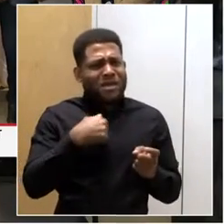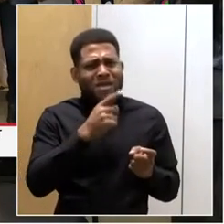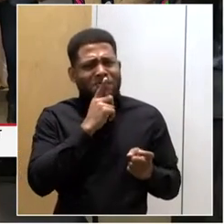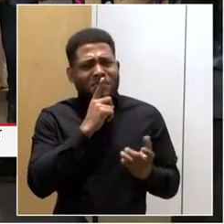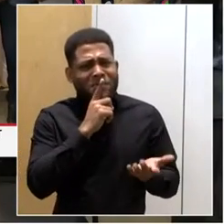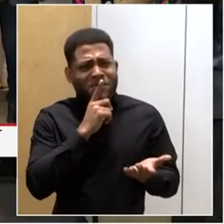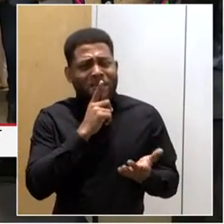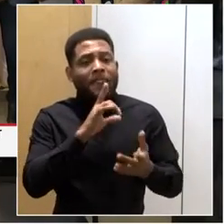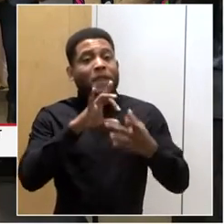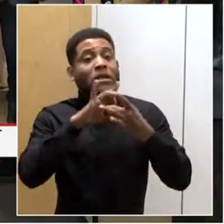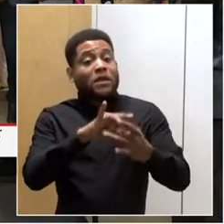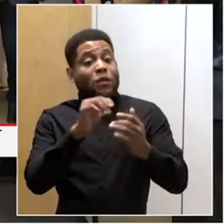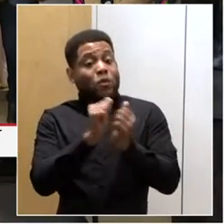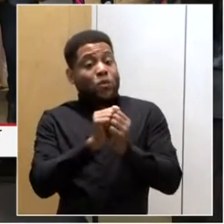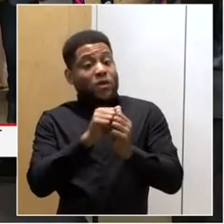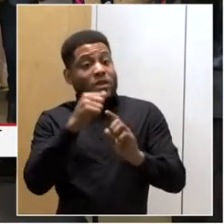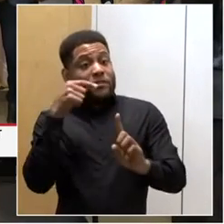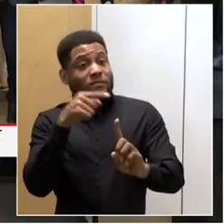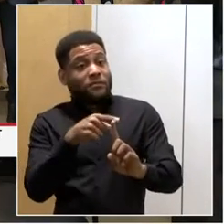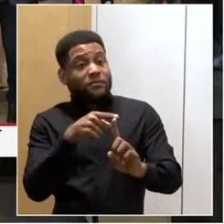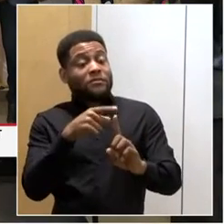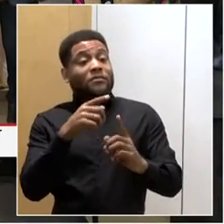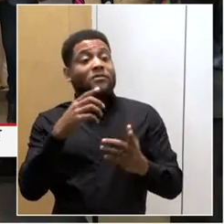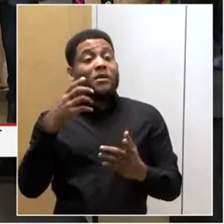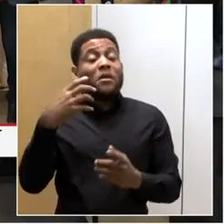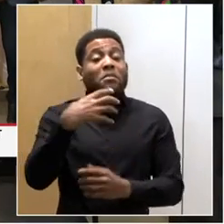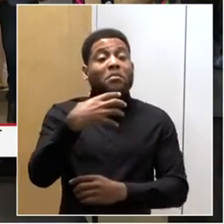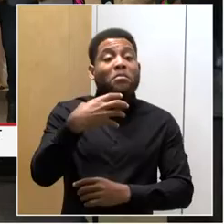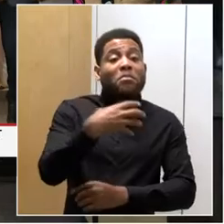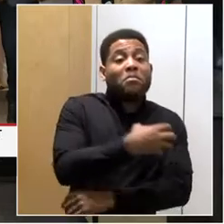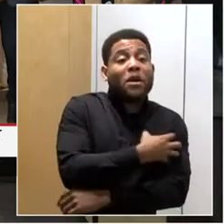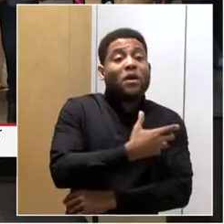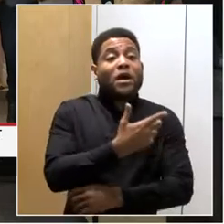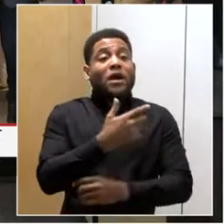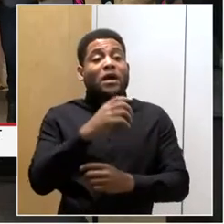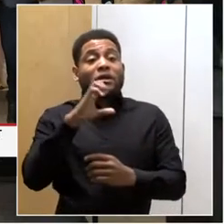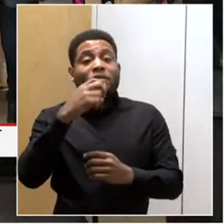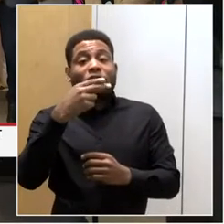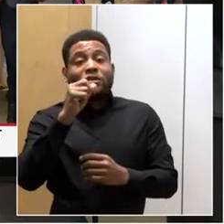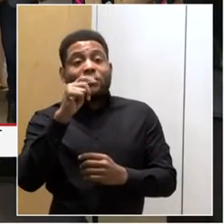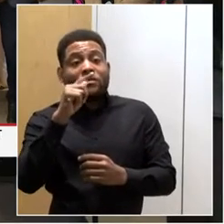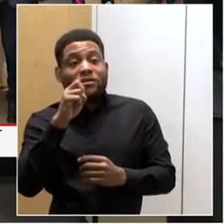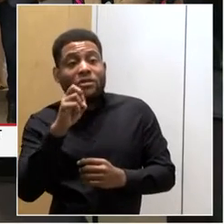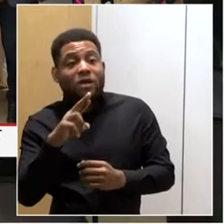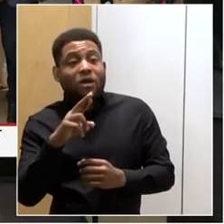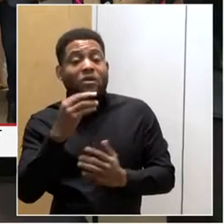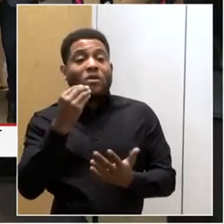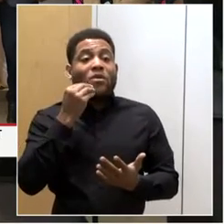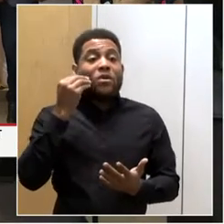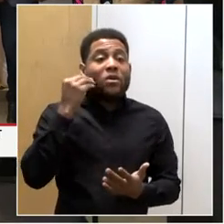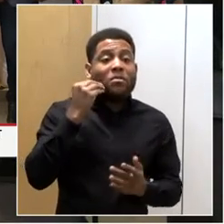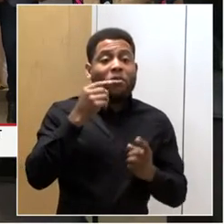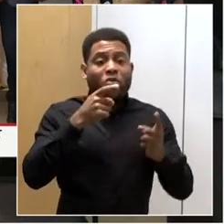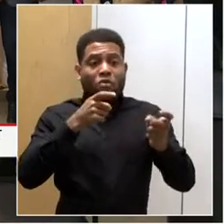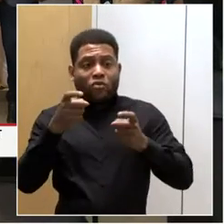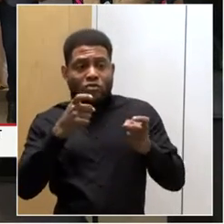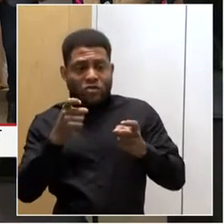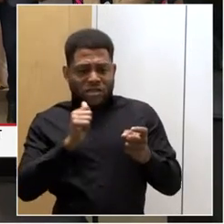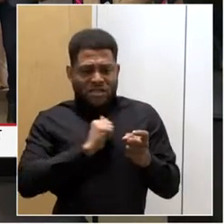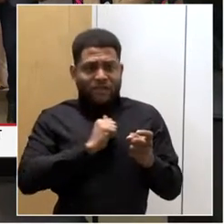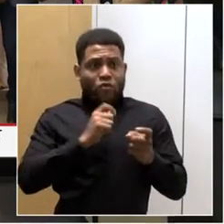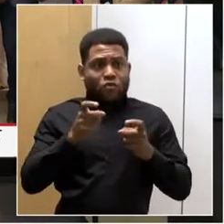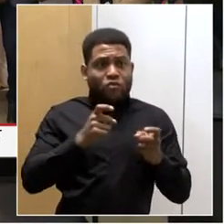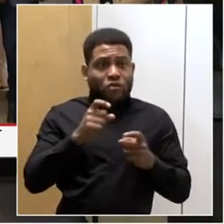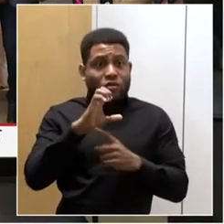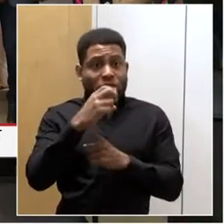do with what powers the charter gives, the Home Rule Charter gives the mayor, and what powers the Home